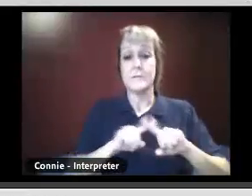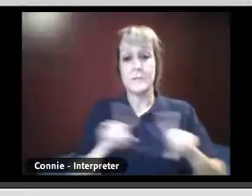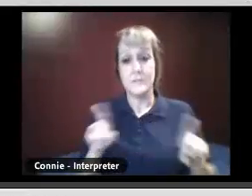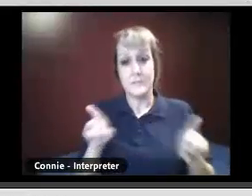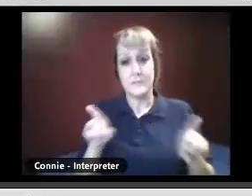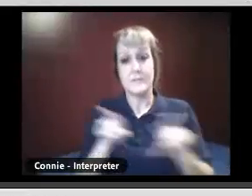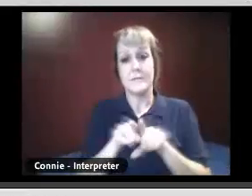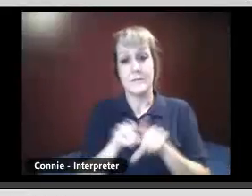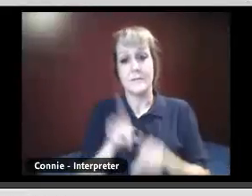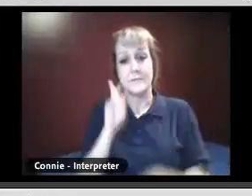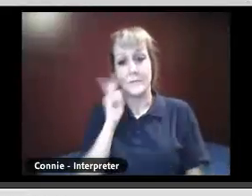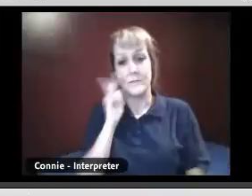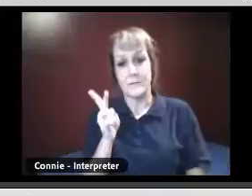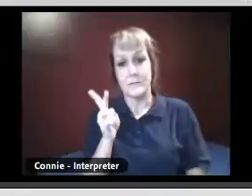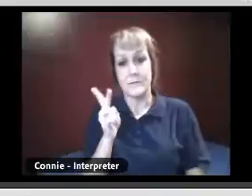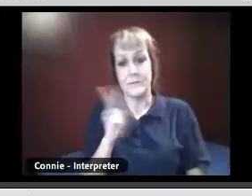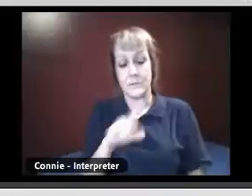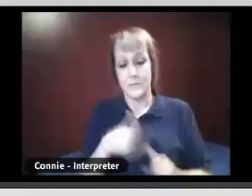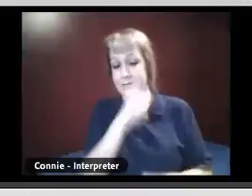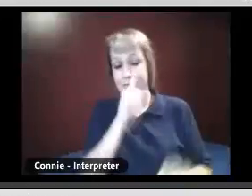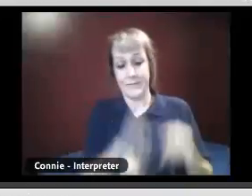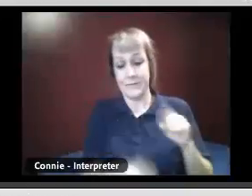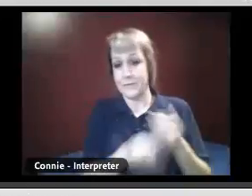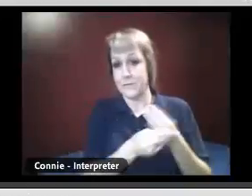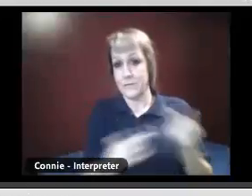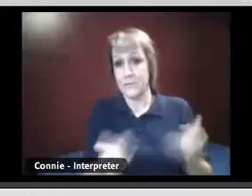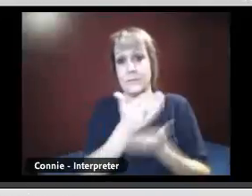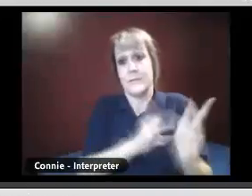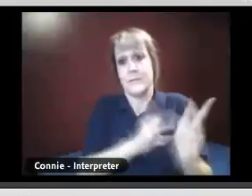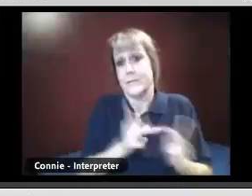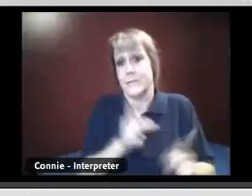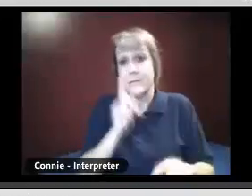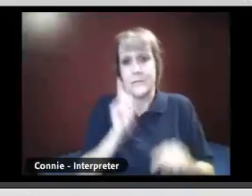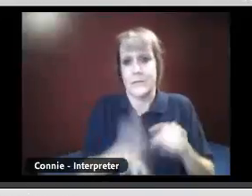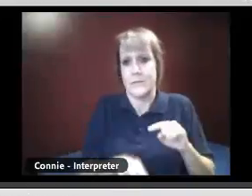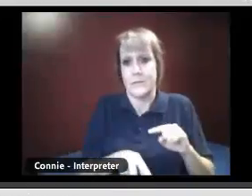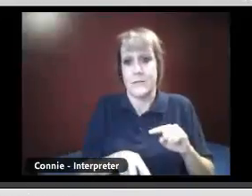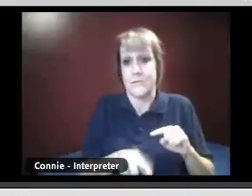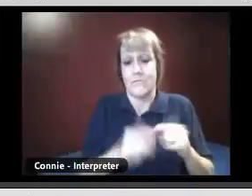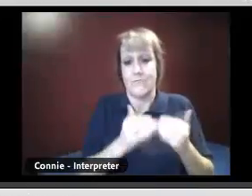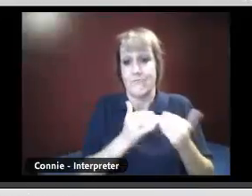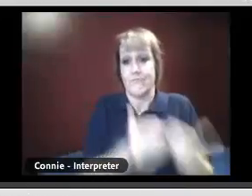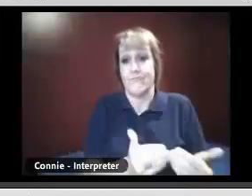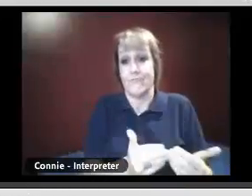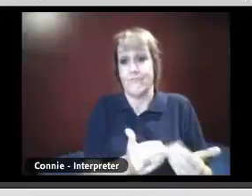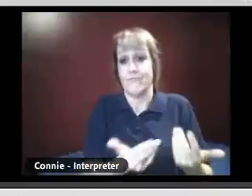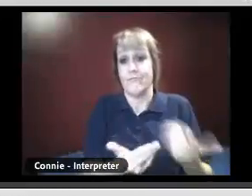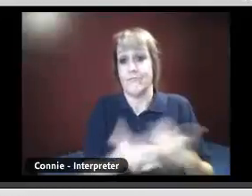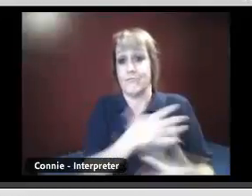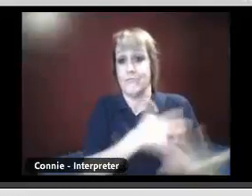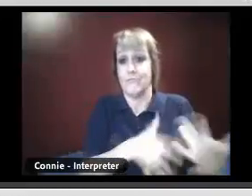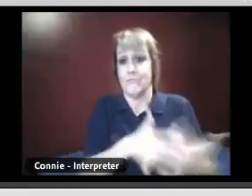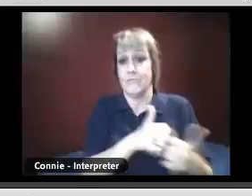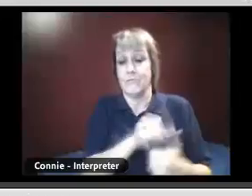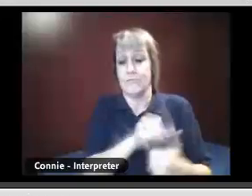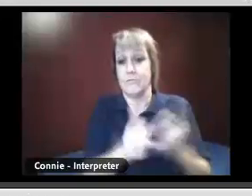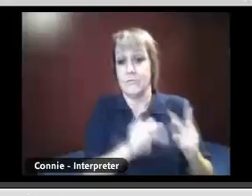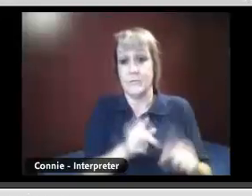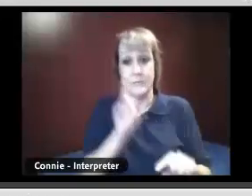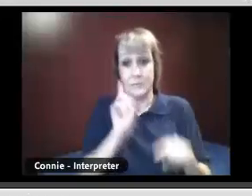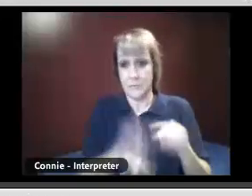that when they cannot do that, because some people, quite frankly, can't get out of their own way. And if they cannot do